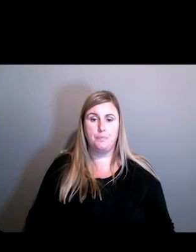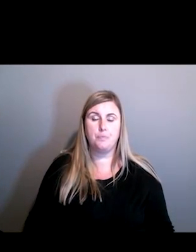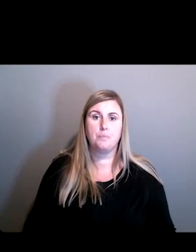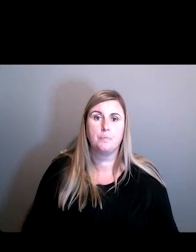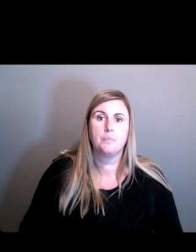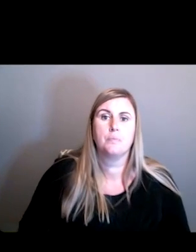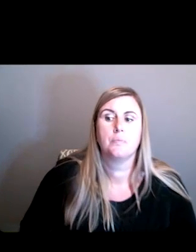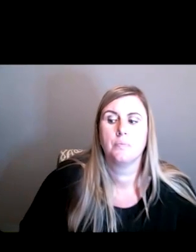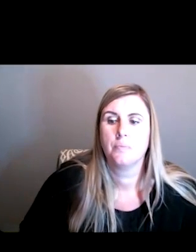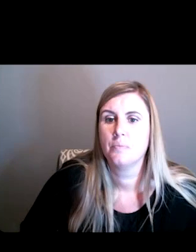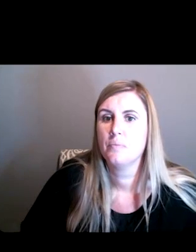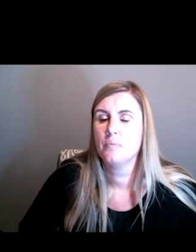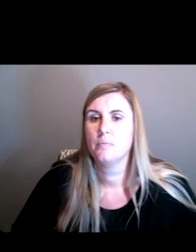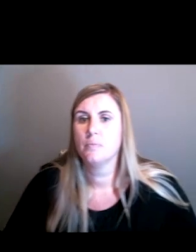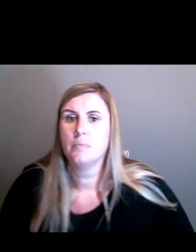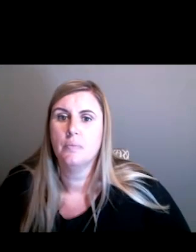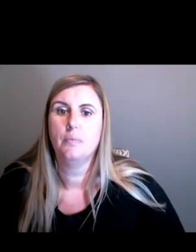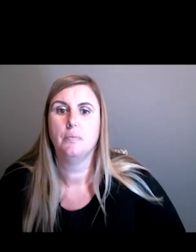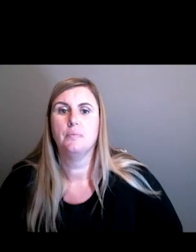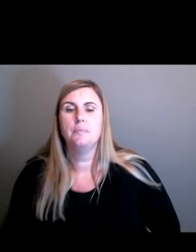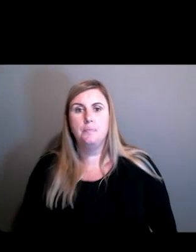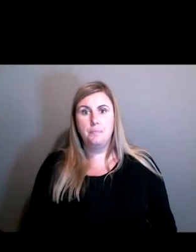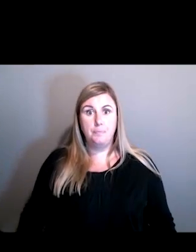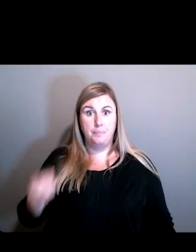future. If we are very